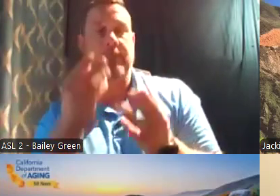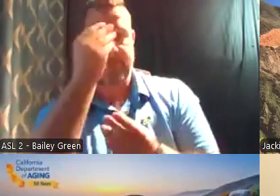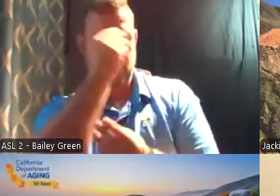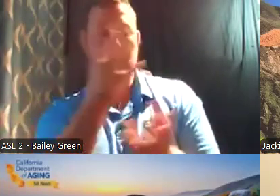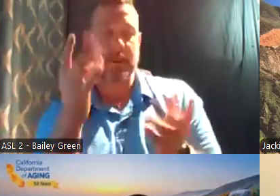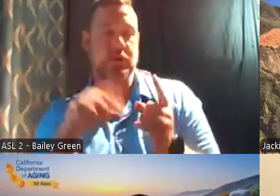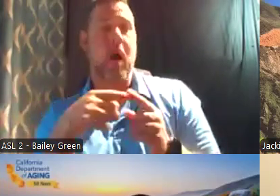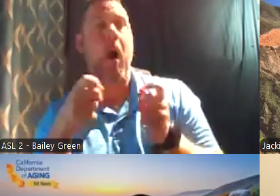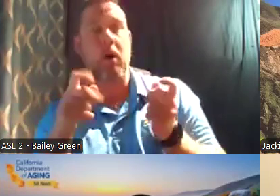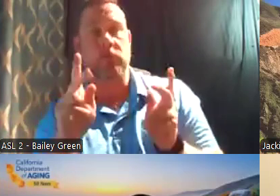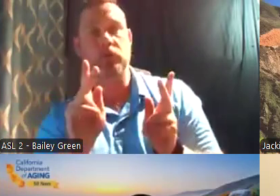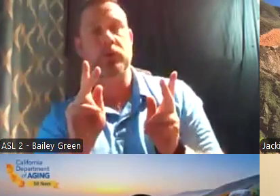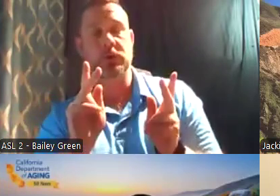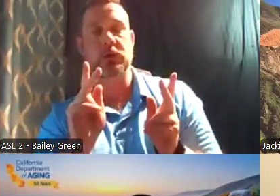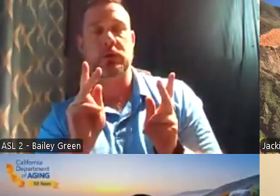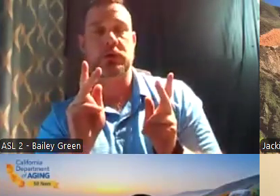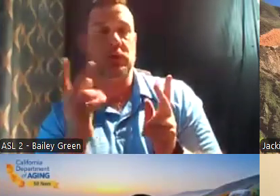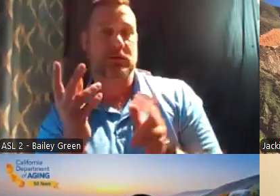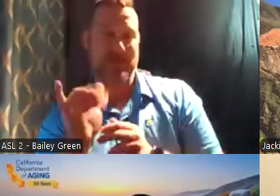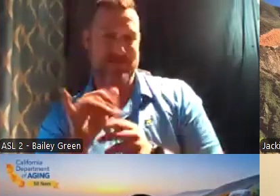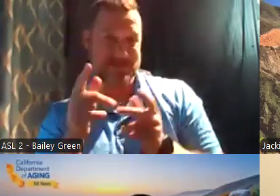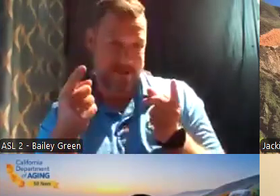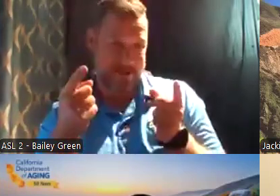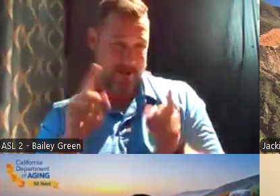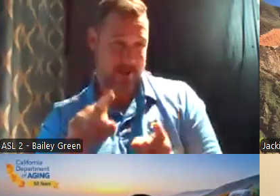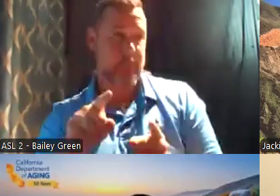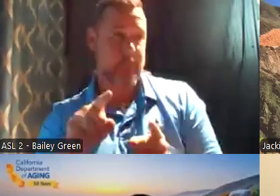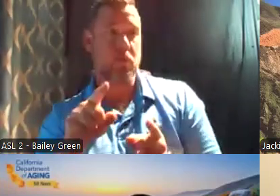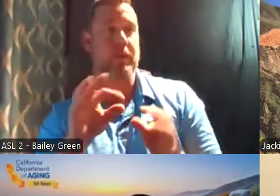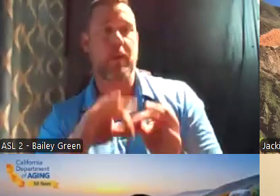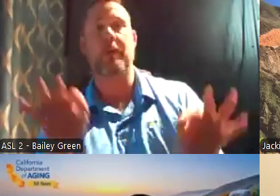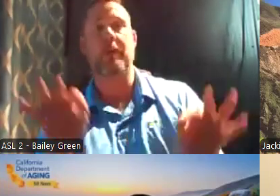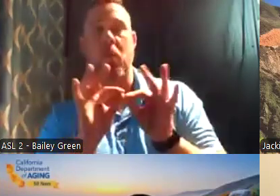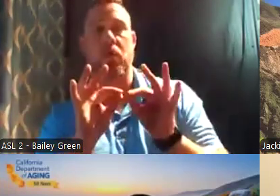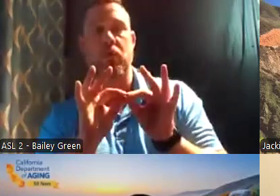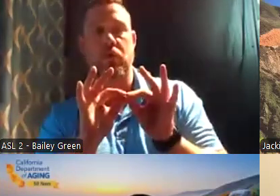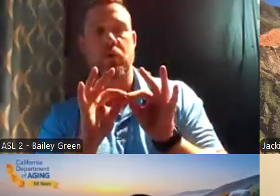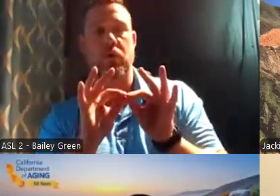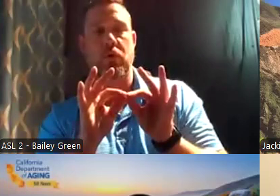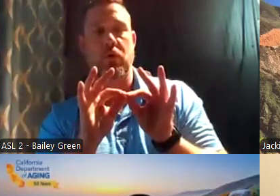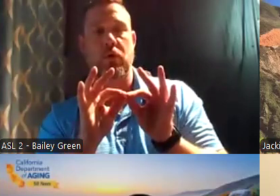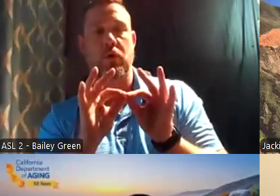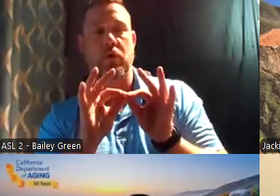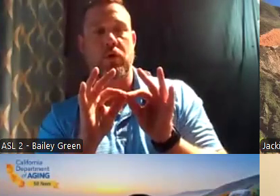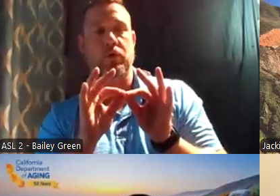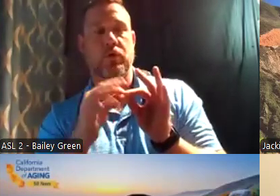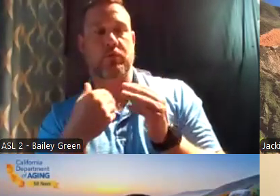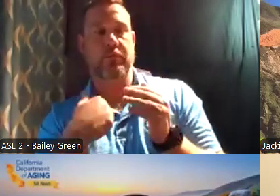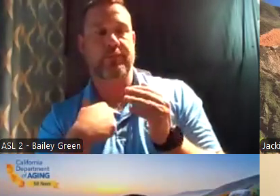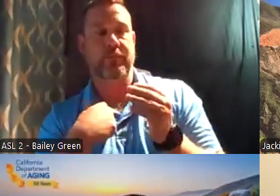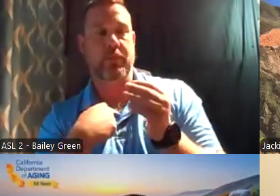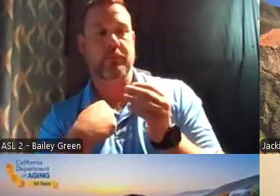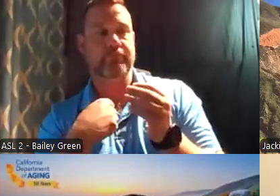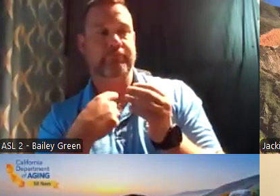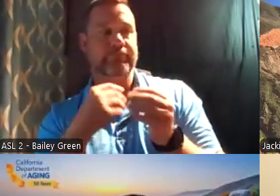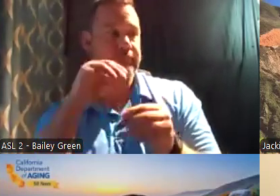about opportunities that if, something like this is happening, that this would be important for, to have input from